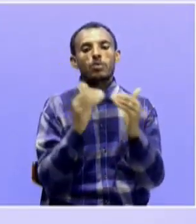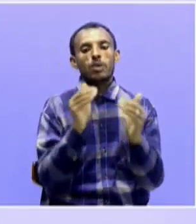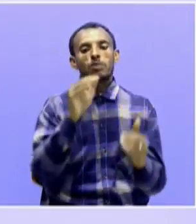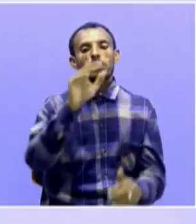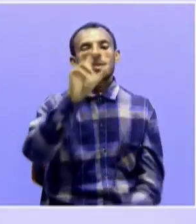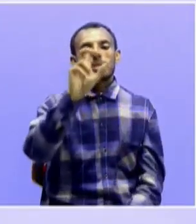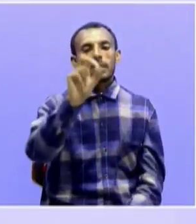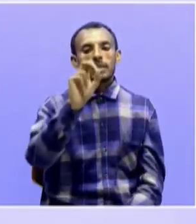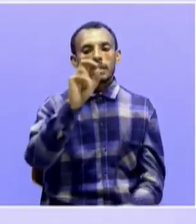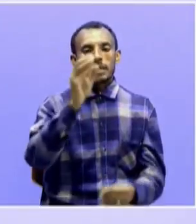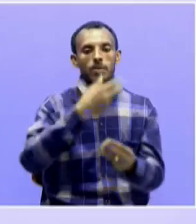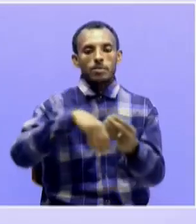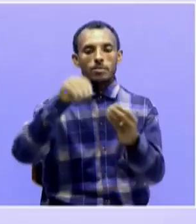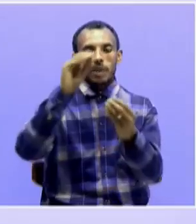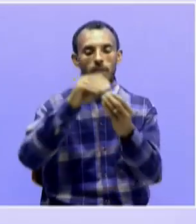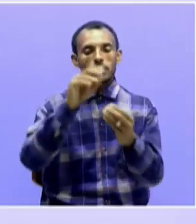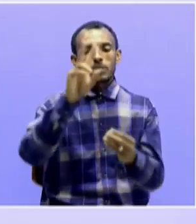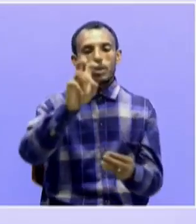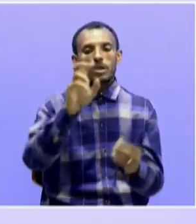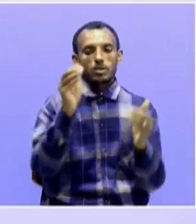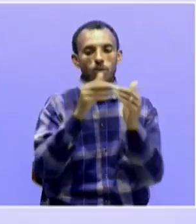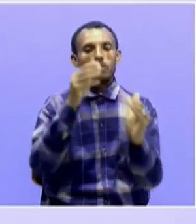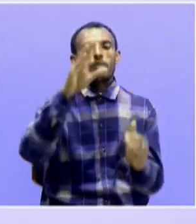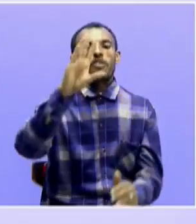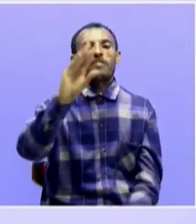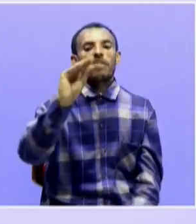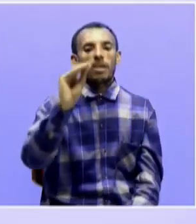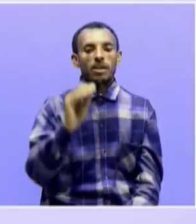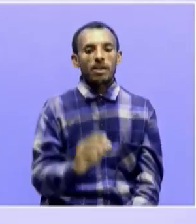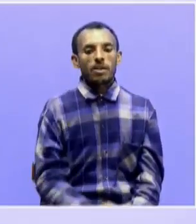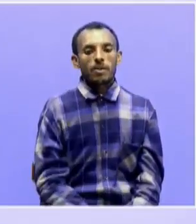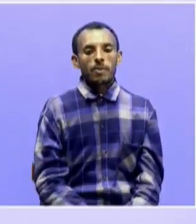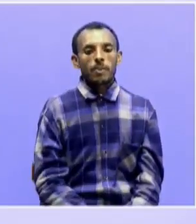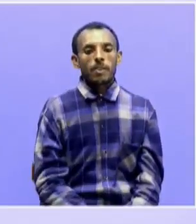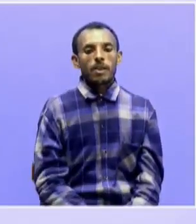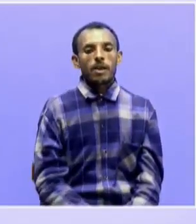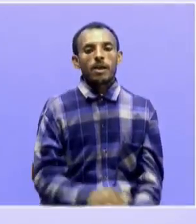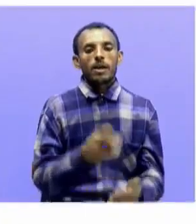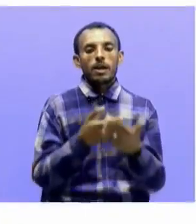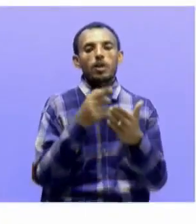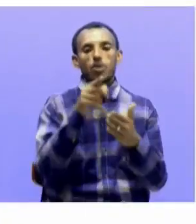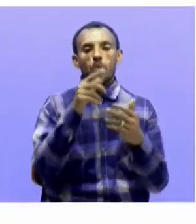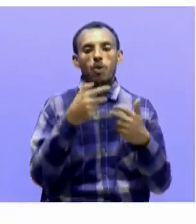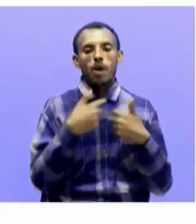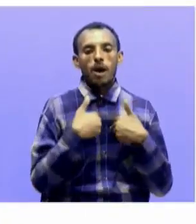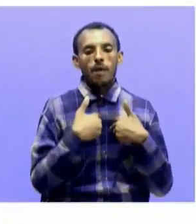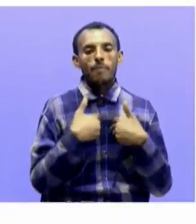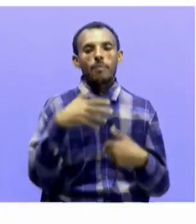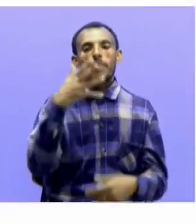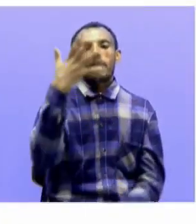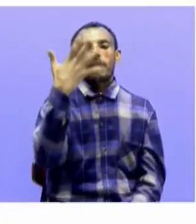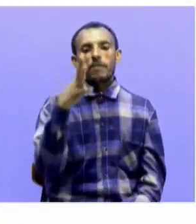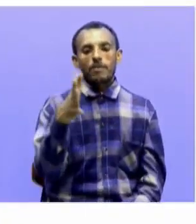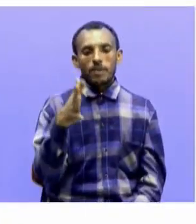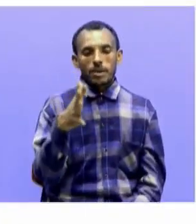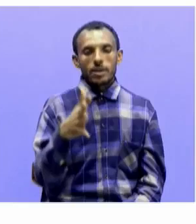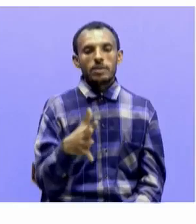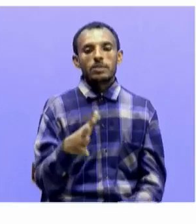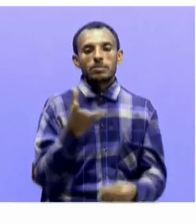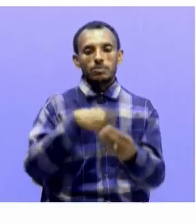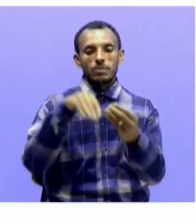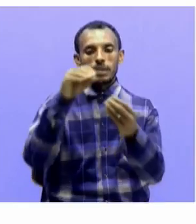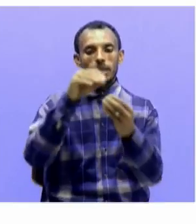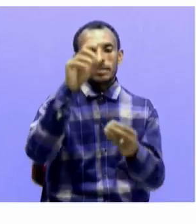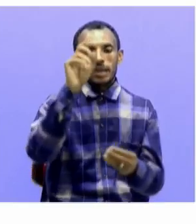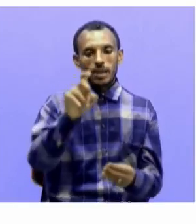30, 30 and 20 is 50. Therefore, here you have 50 plus